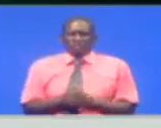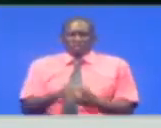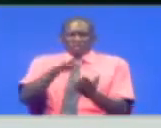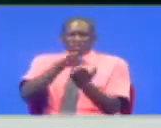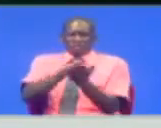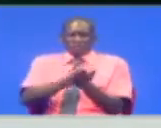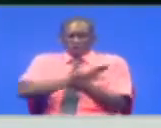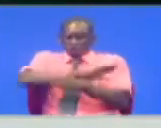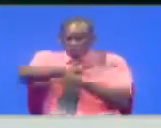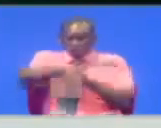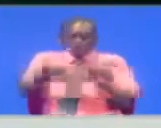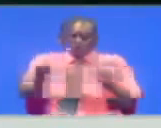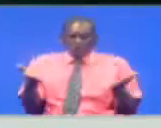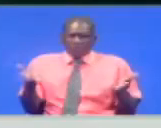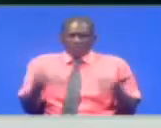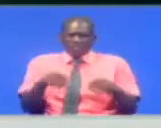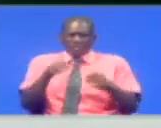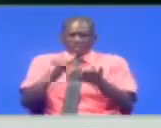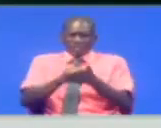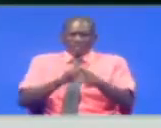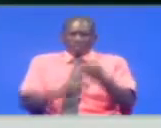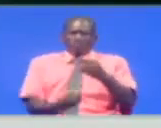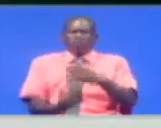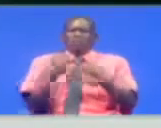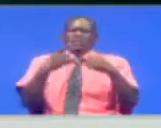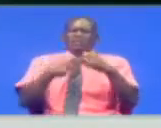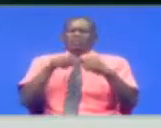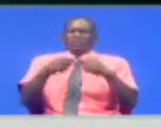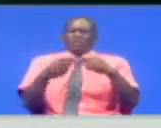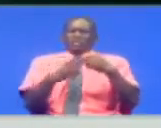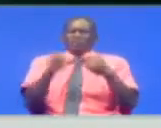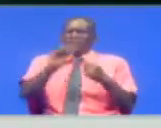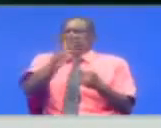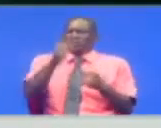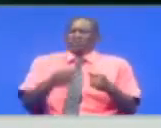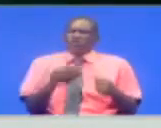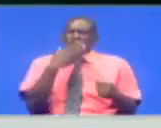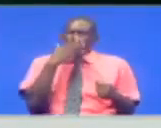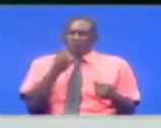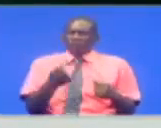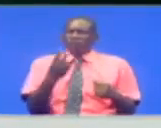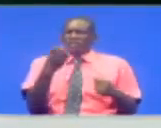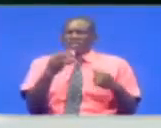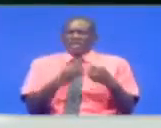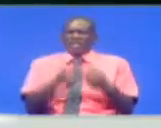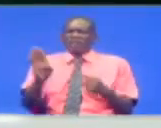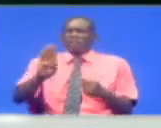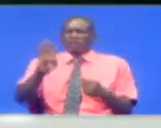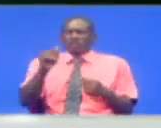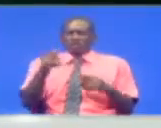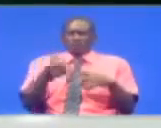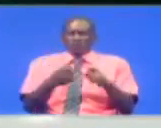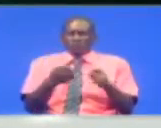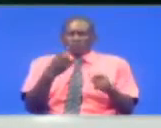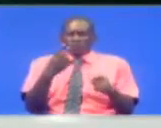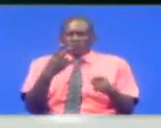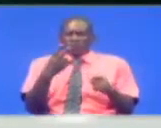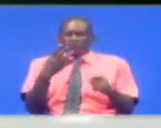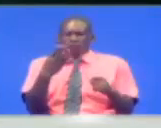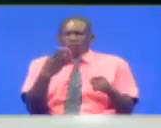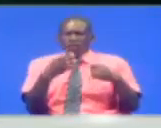bank's total assets during the period grew by 6.7% to 528 billion shillings from